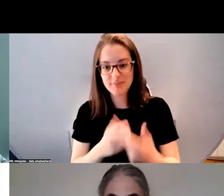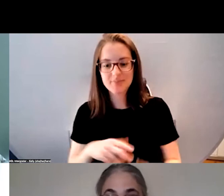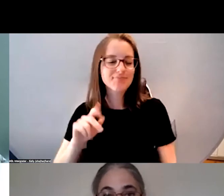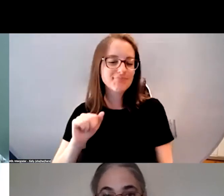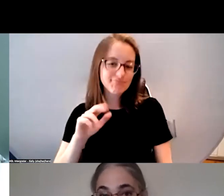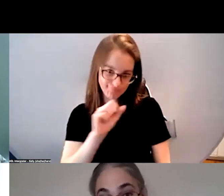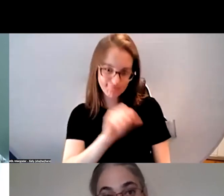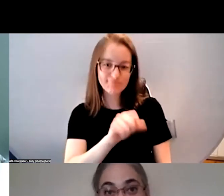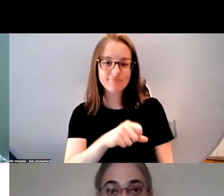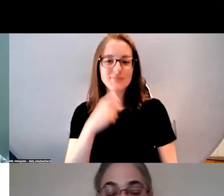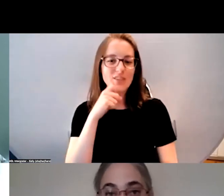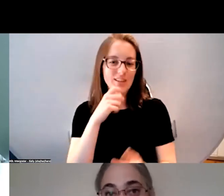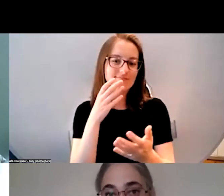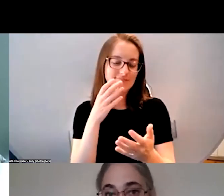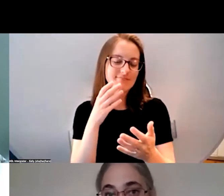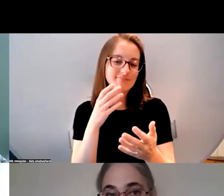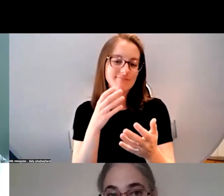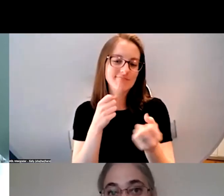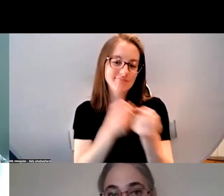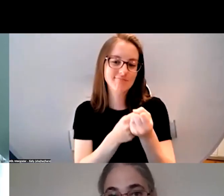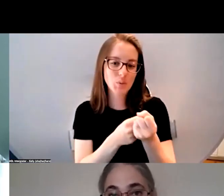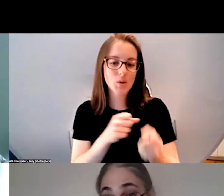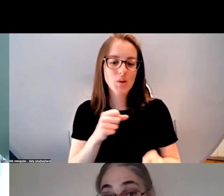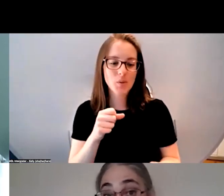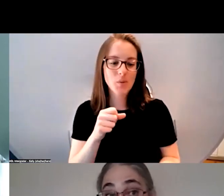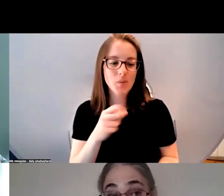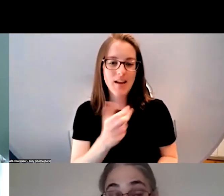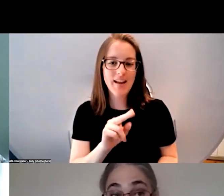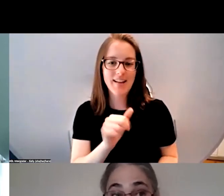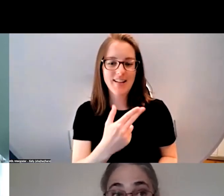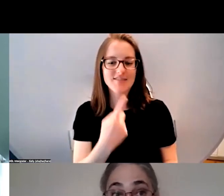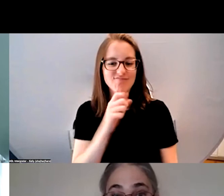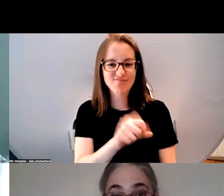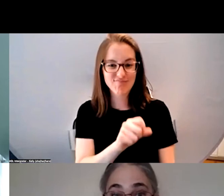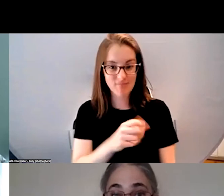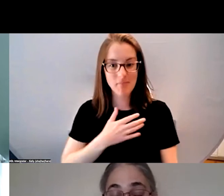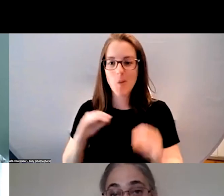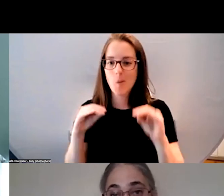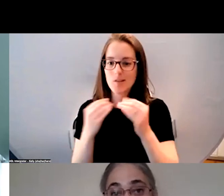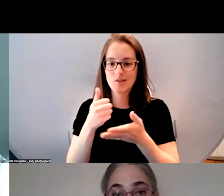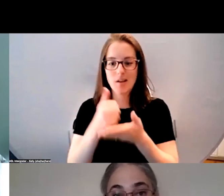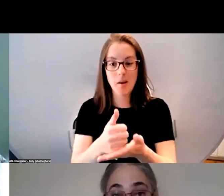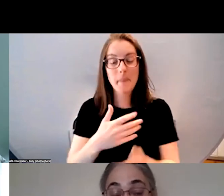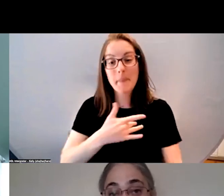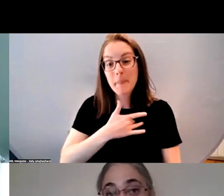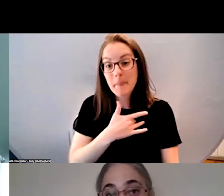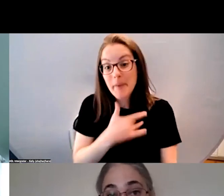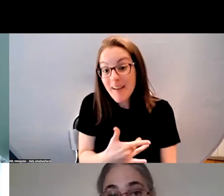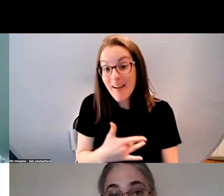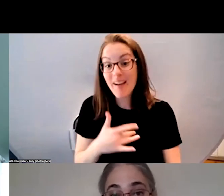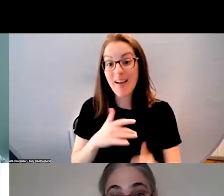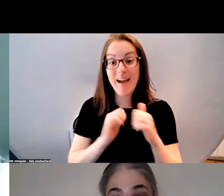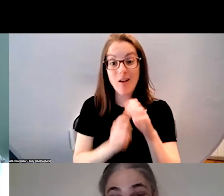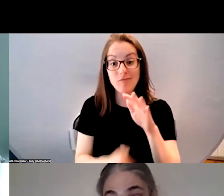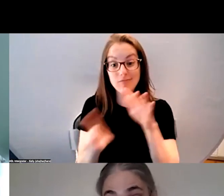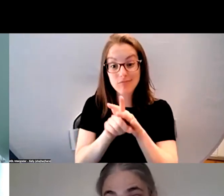saying a minute ago, my organization does help in situations where folks, generally the way we see that come up is if someone needs a